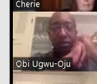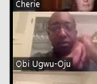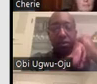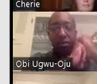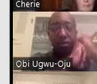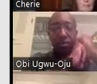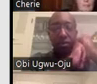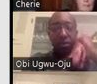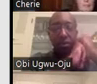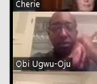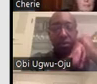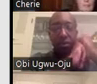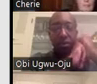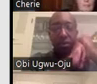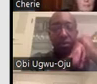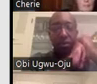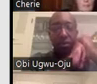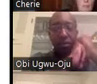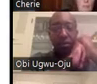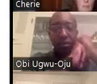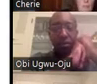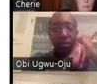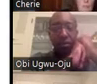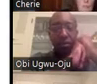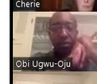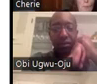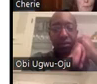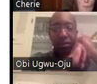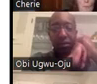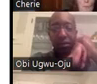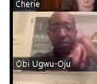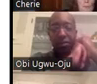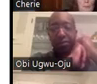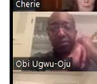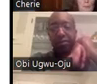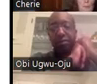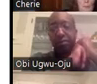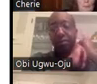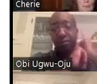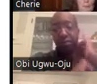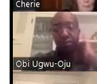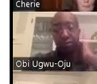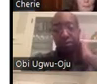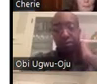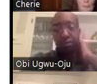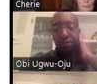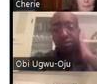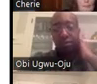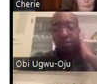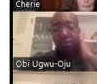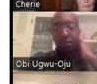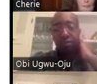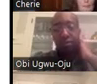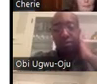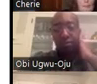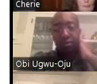for an office and they're not elected? Do they get to resume,